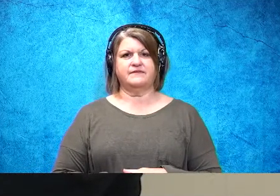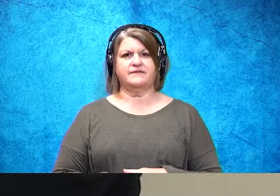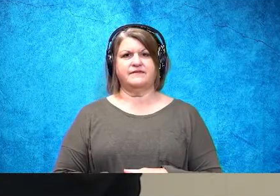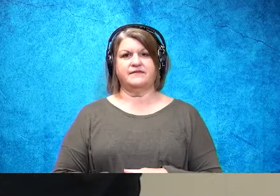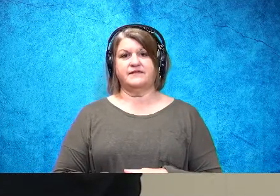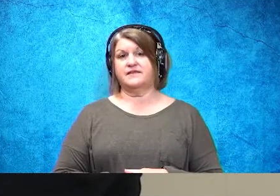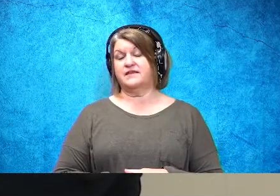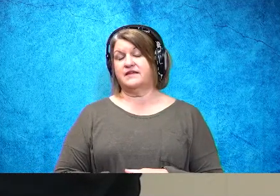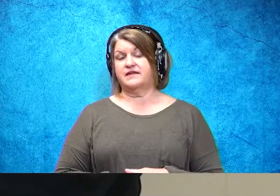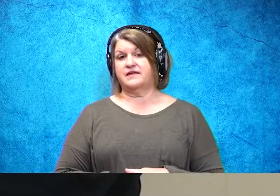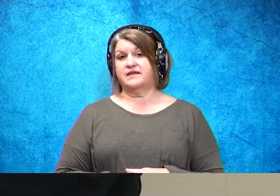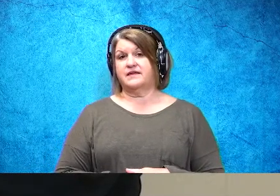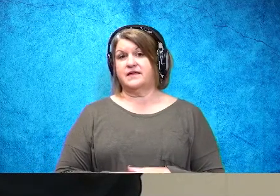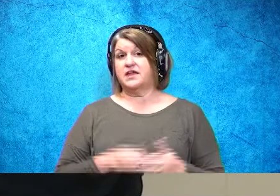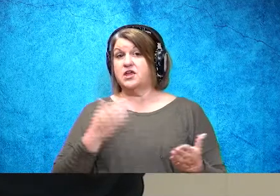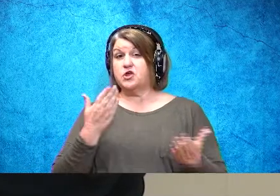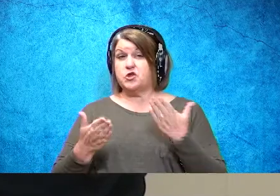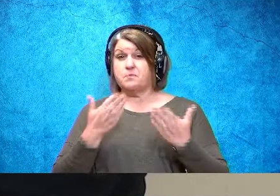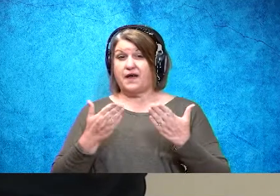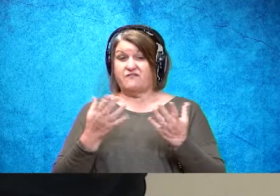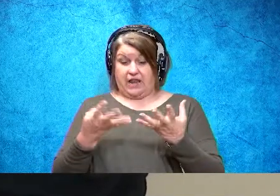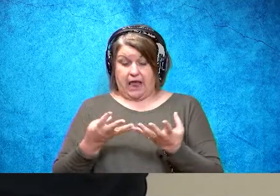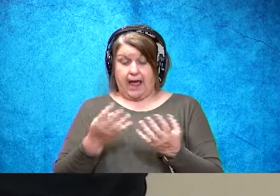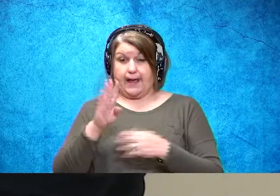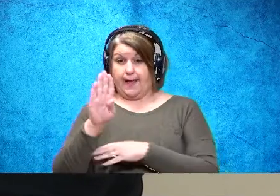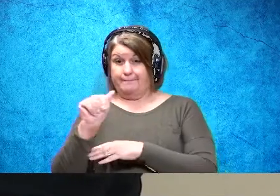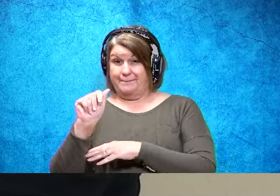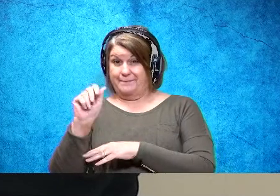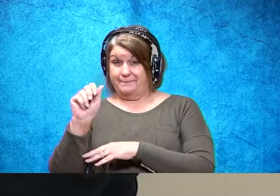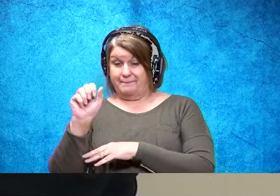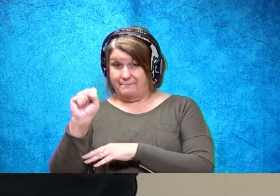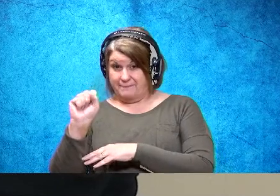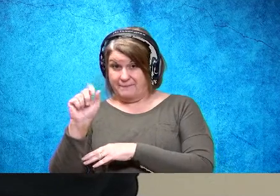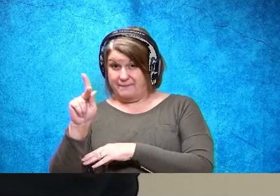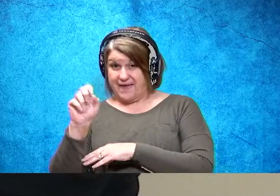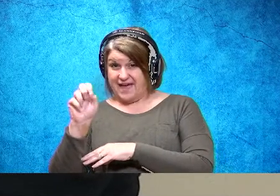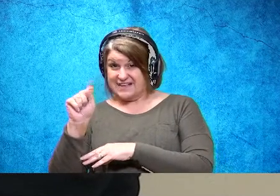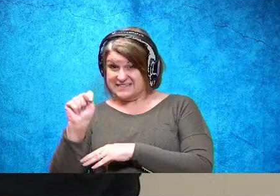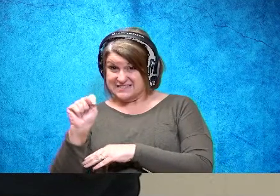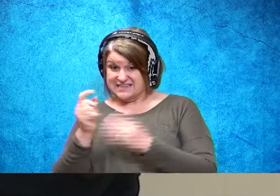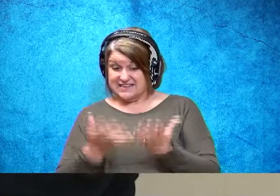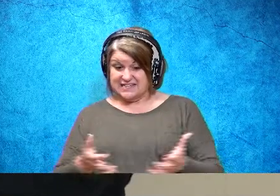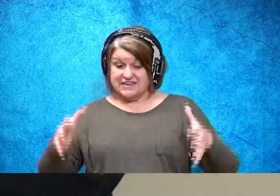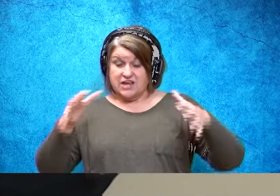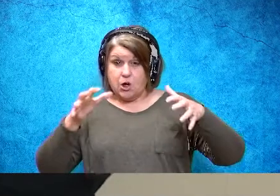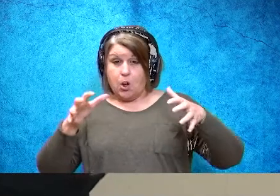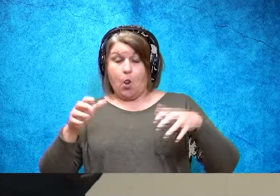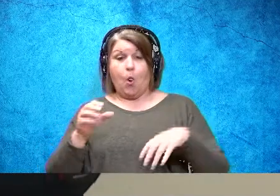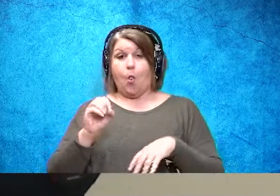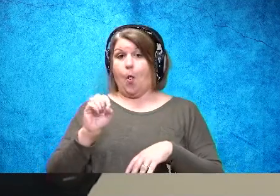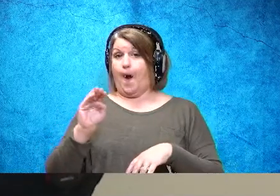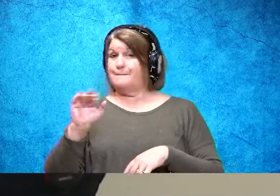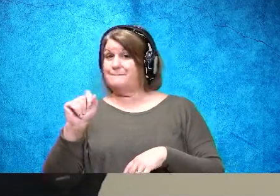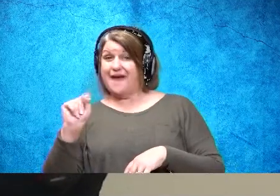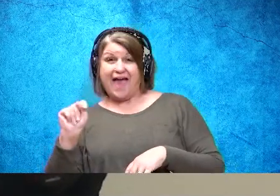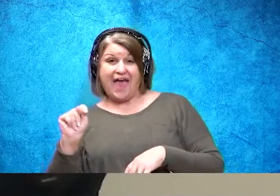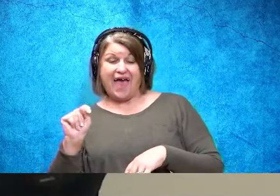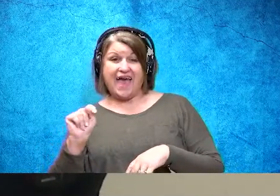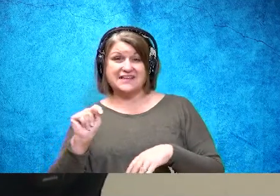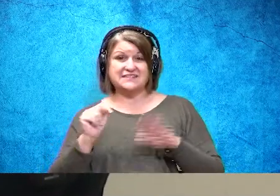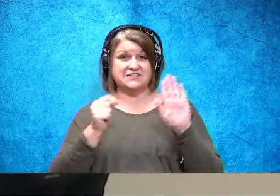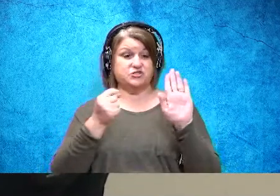You might find a wicker basket or a woven mat that you can rub to get